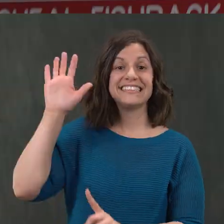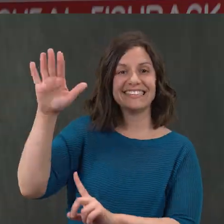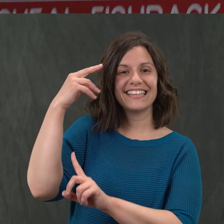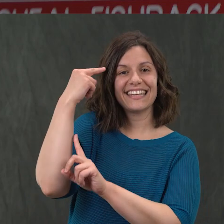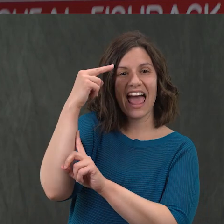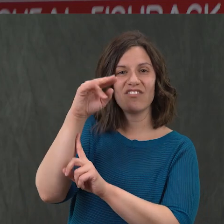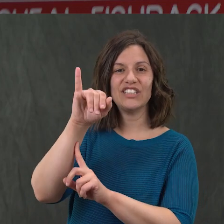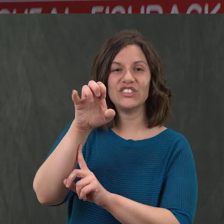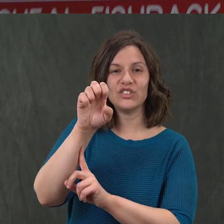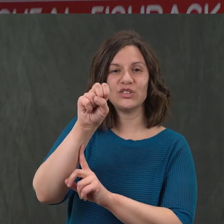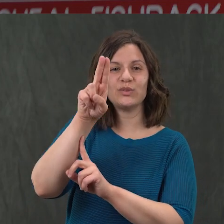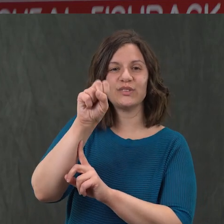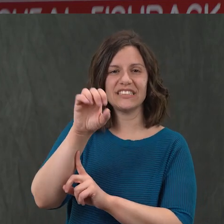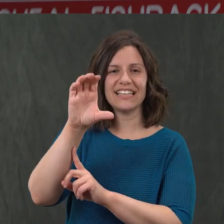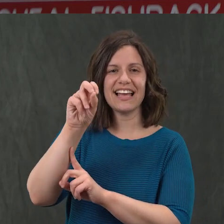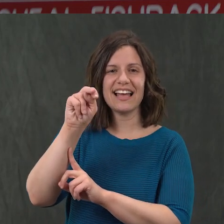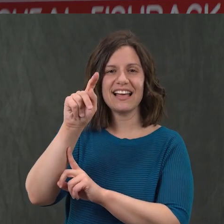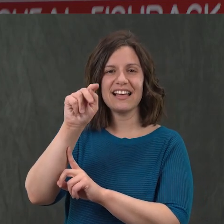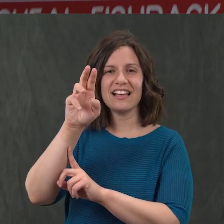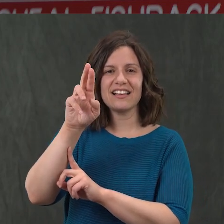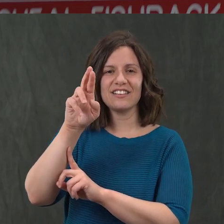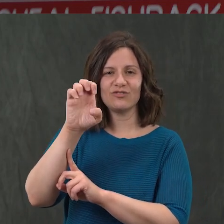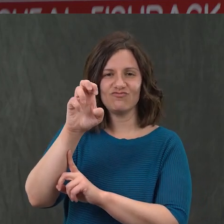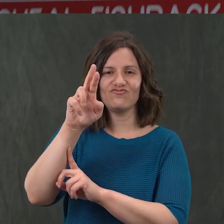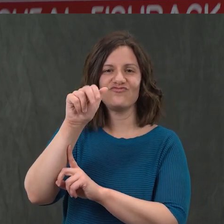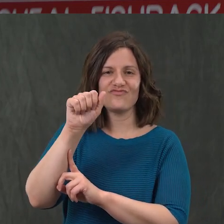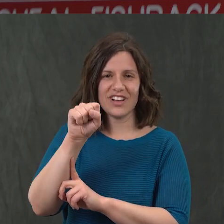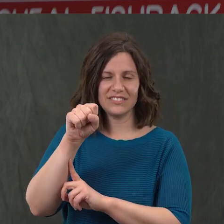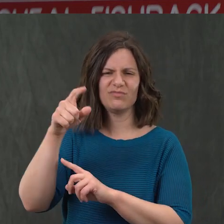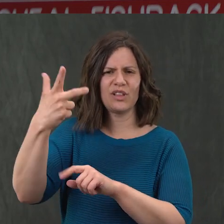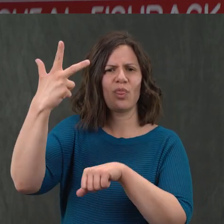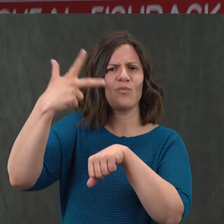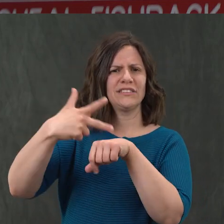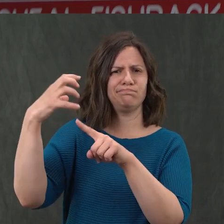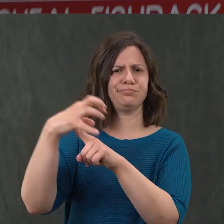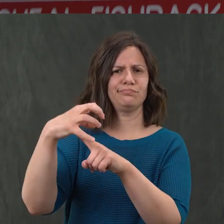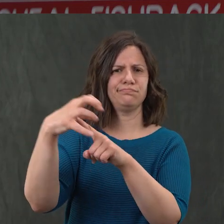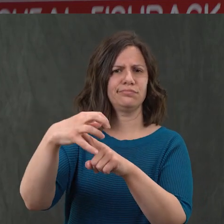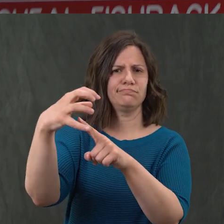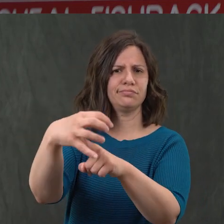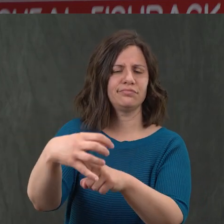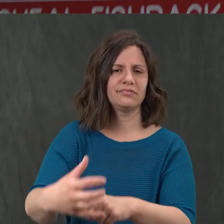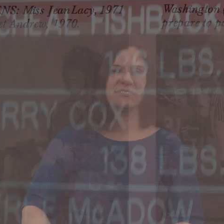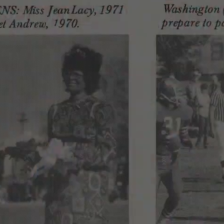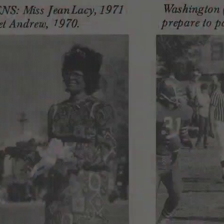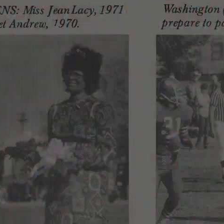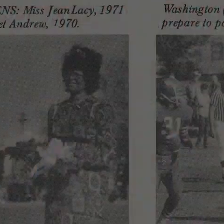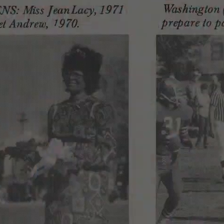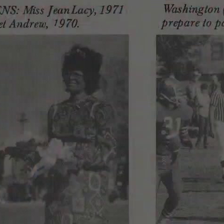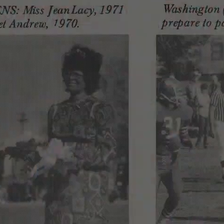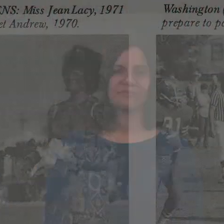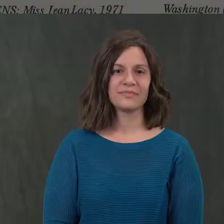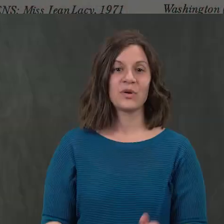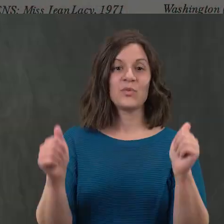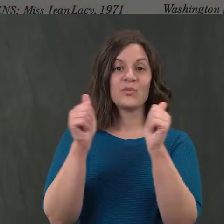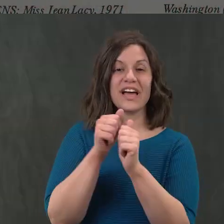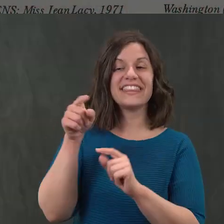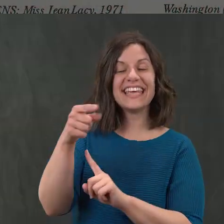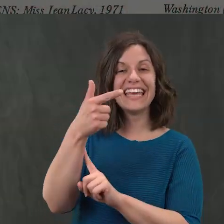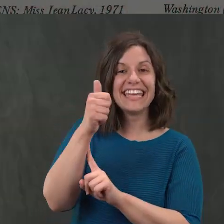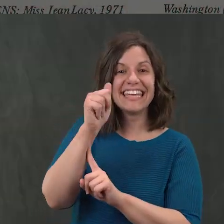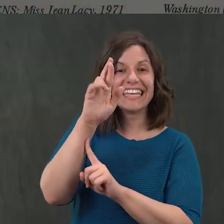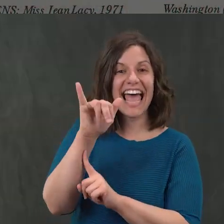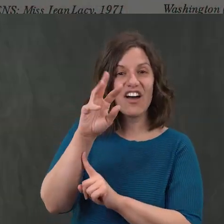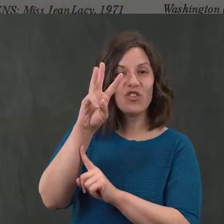Photo of Jesus Contreras. Jesus Contreras, his nephew, was a 3-time champion. Football photo, Gary Washington running the ball. With